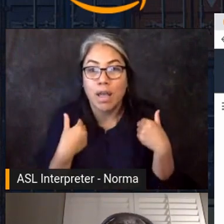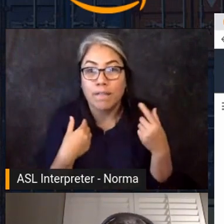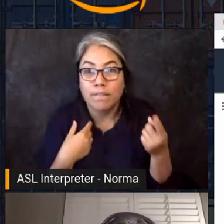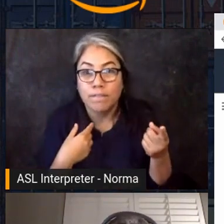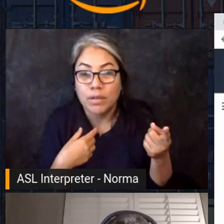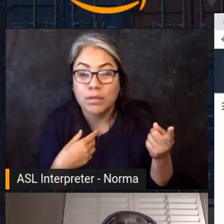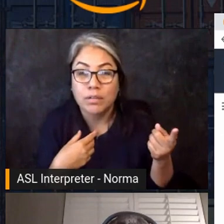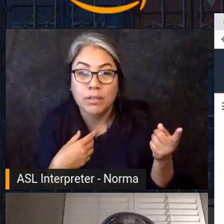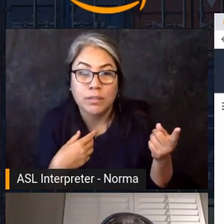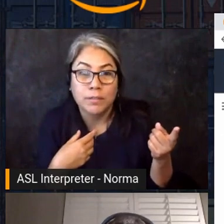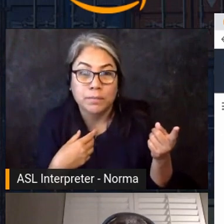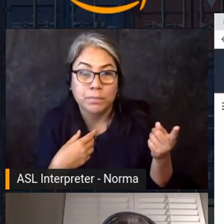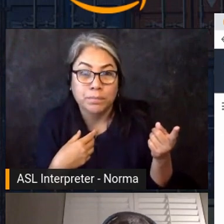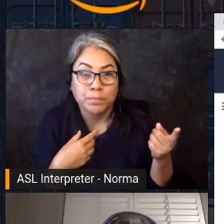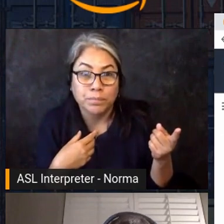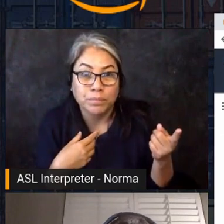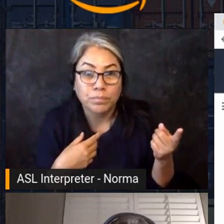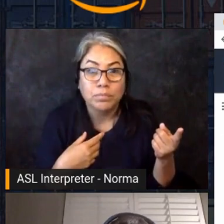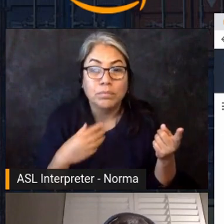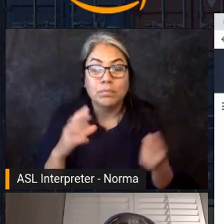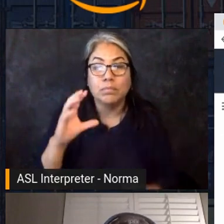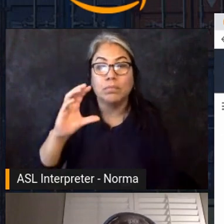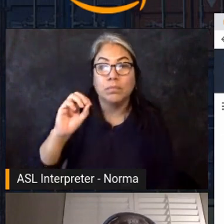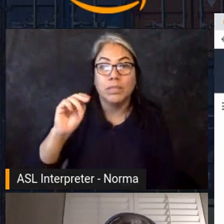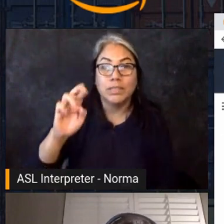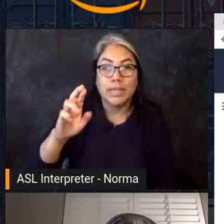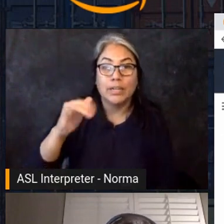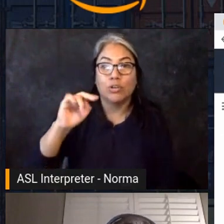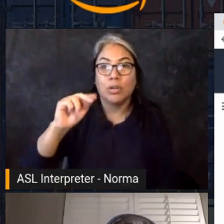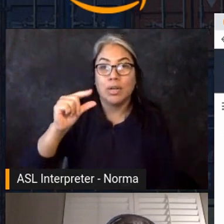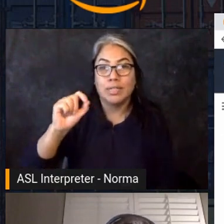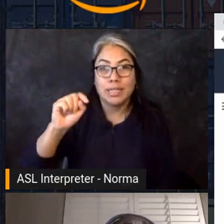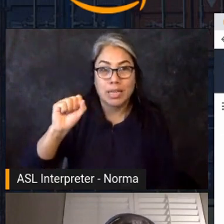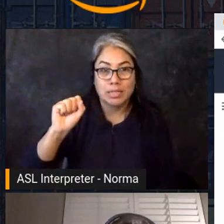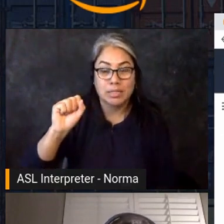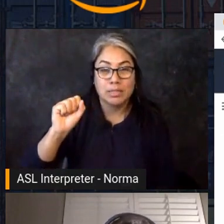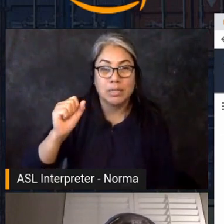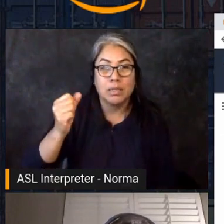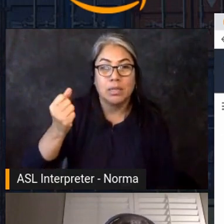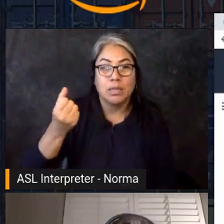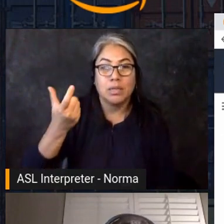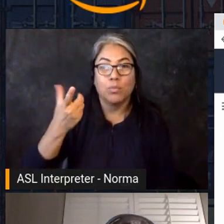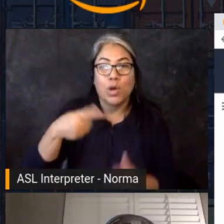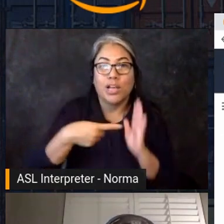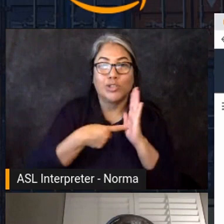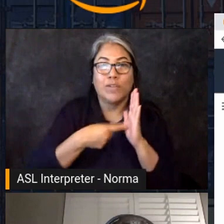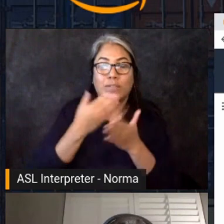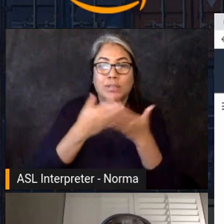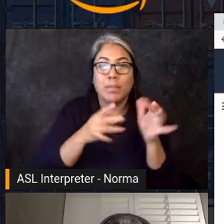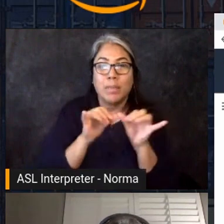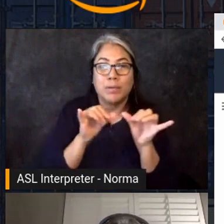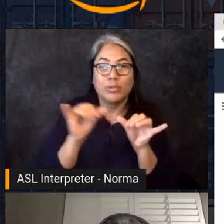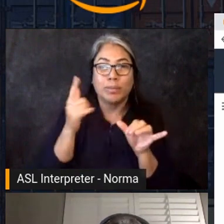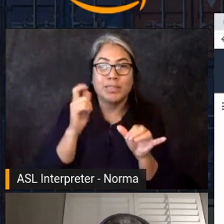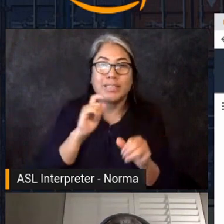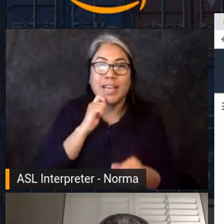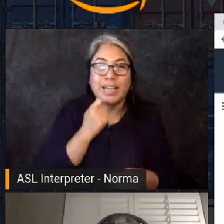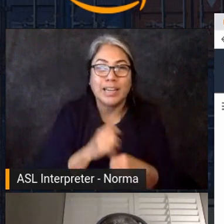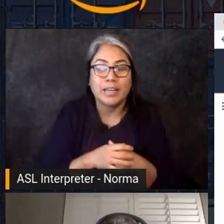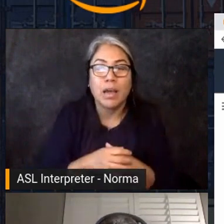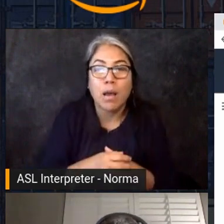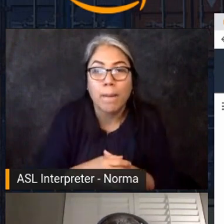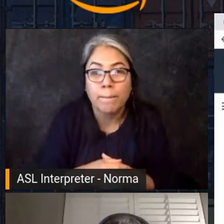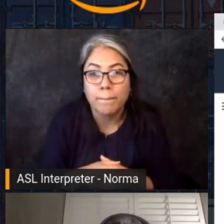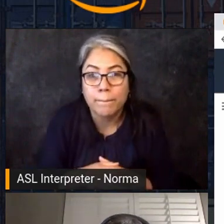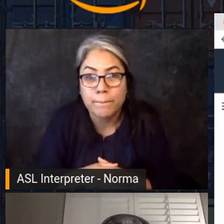off a little bit of the metrics here because it's kind of neat. So we have different aggregations of these different dimensions. So for